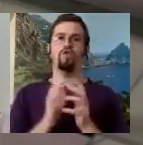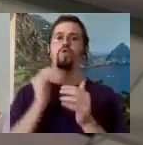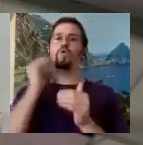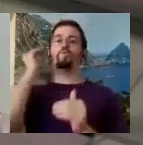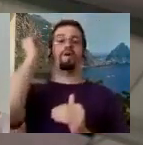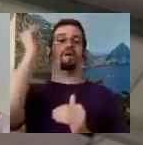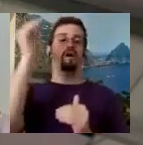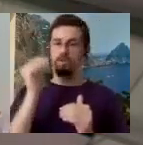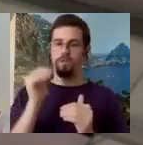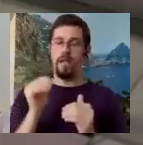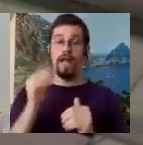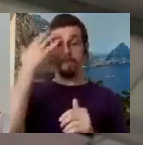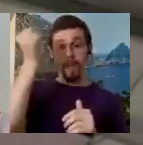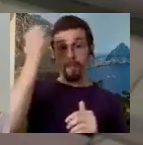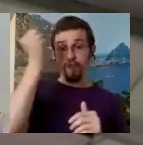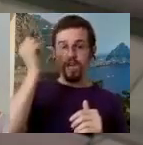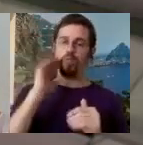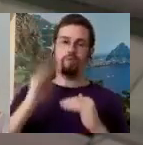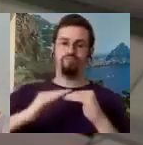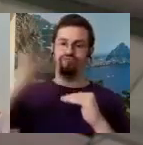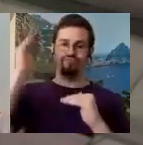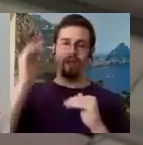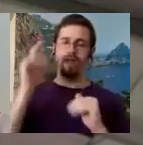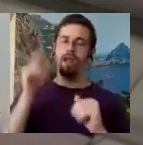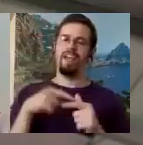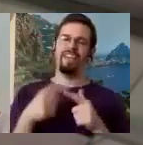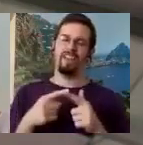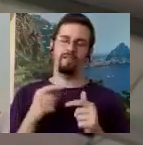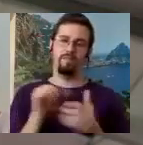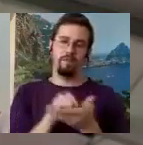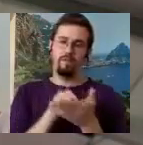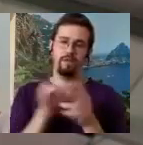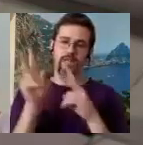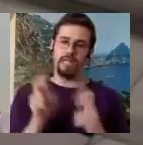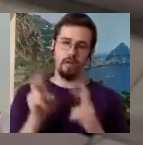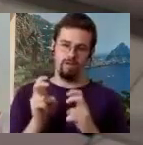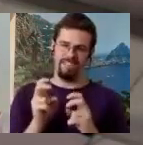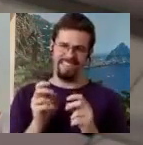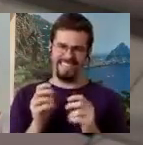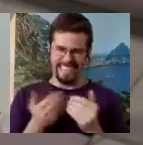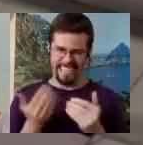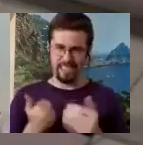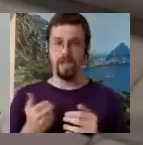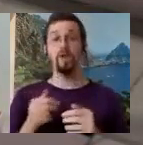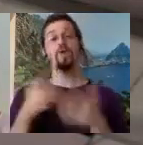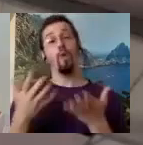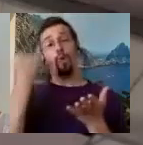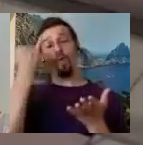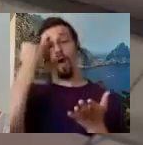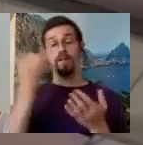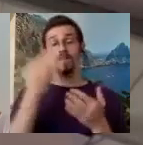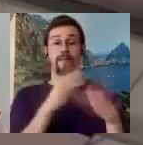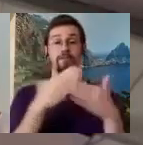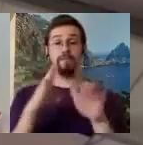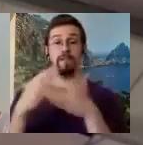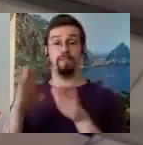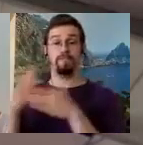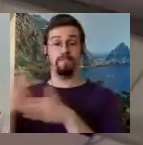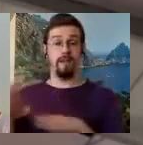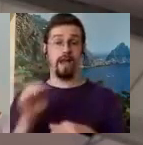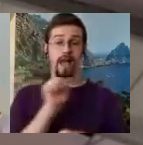discussed with Jake the idea of having an app in other languages, but that it would they couldn't put it into the same app because it would